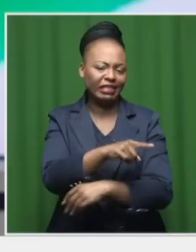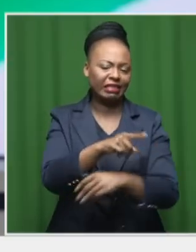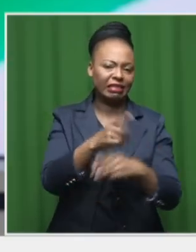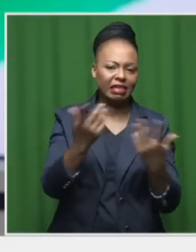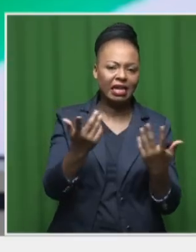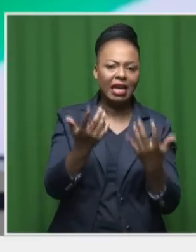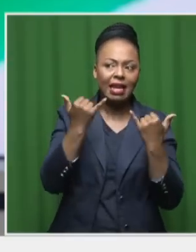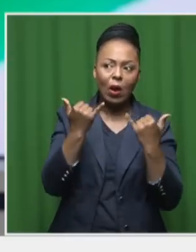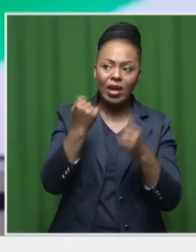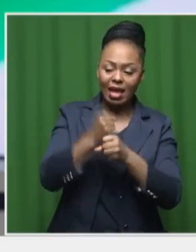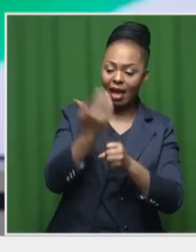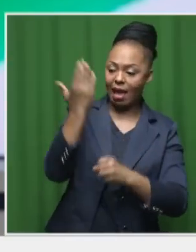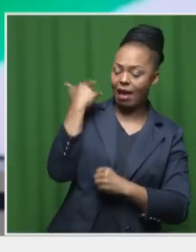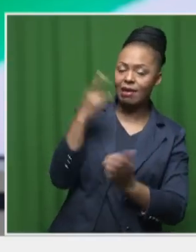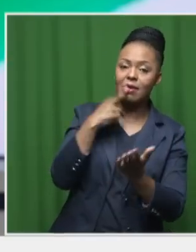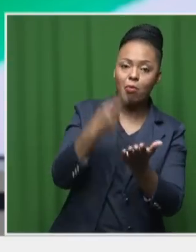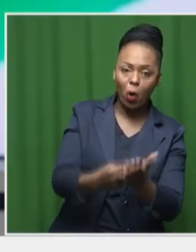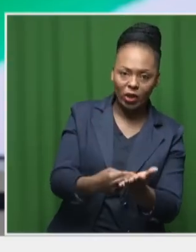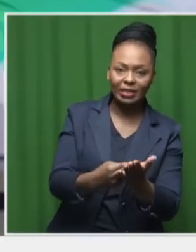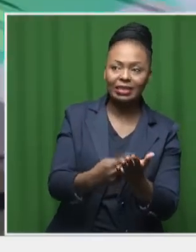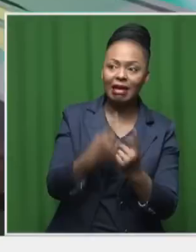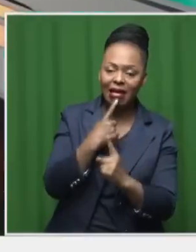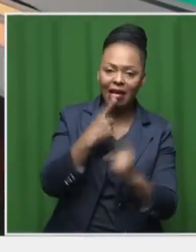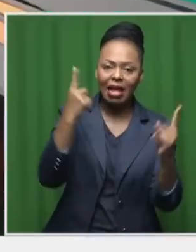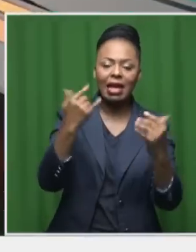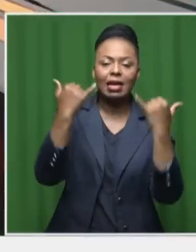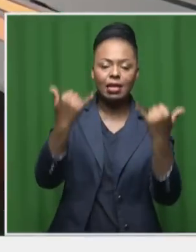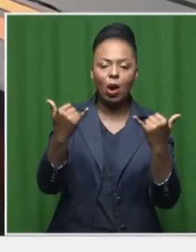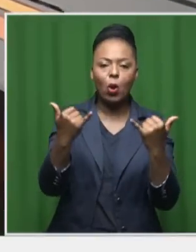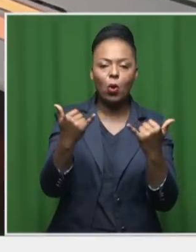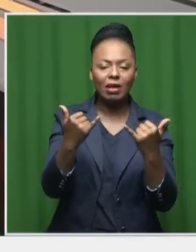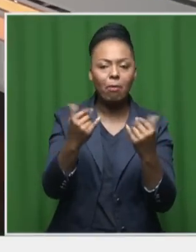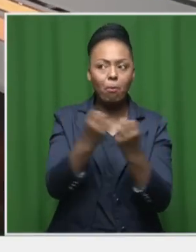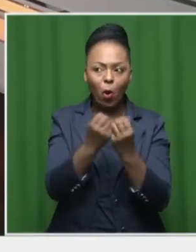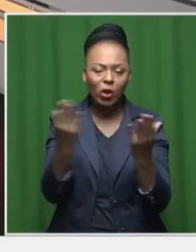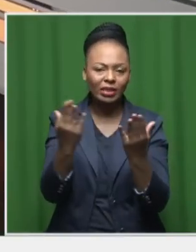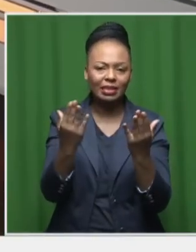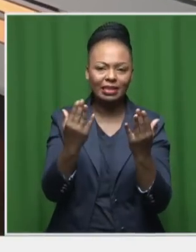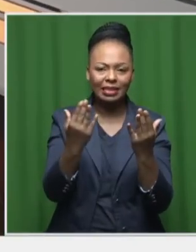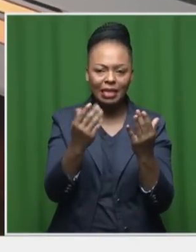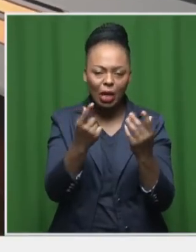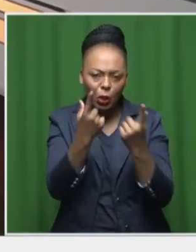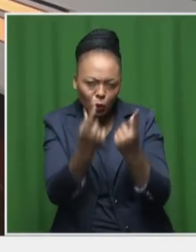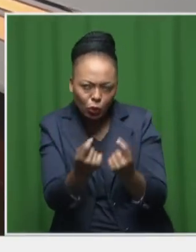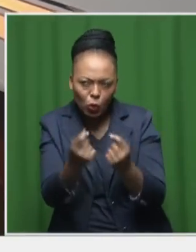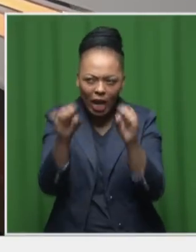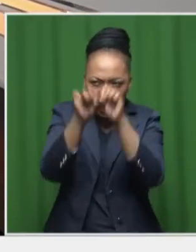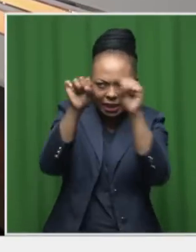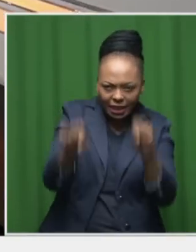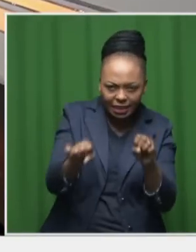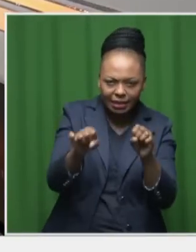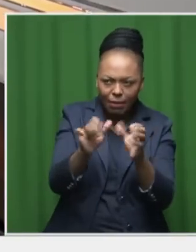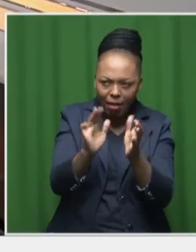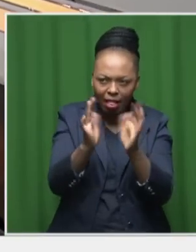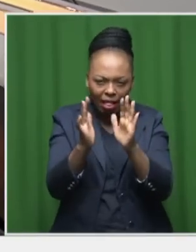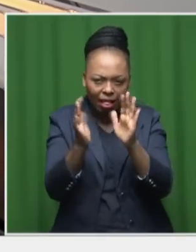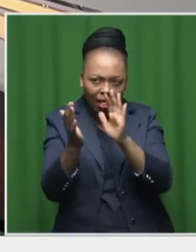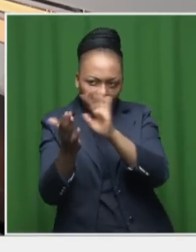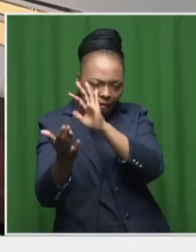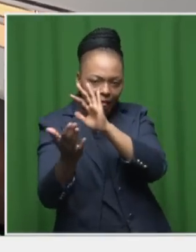last year's report, it was really talking about it becoming really systemic and being entrenched in the fabric of our society,